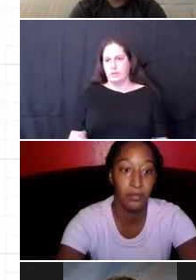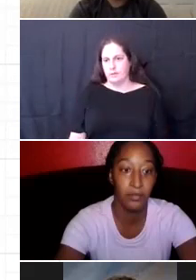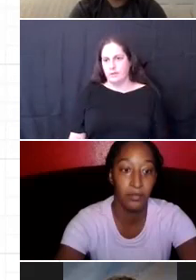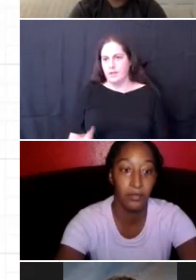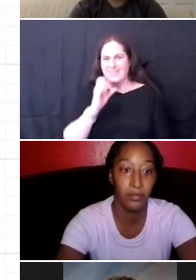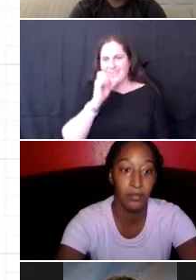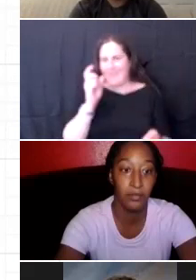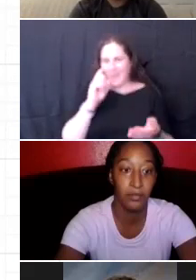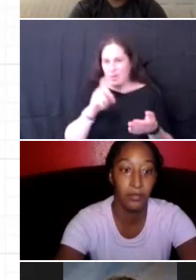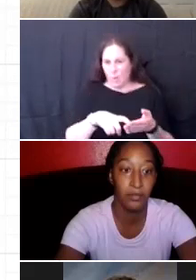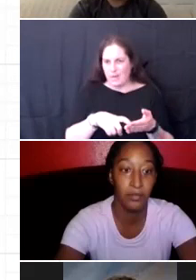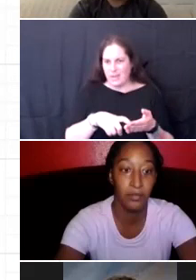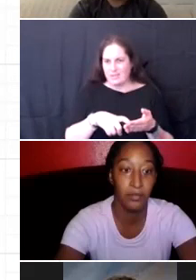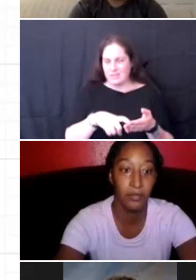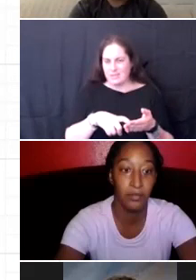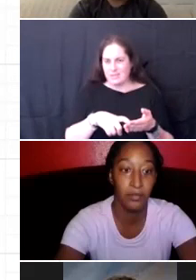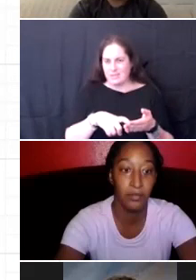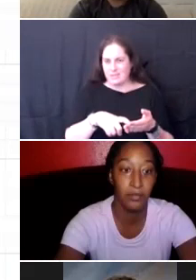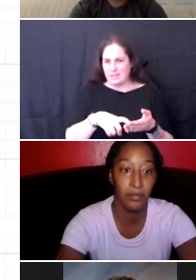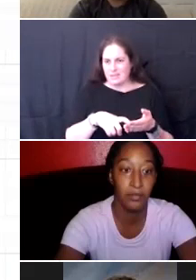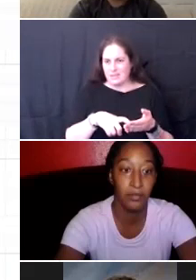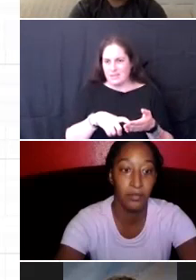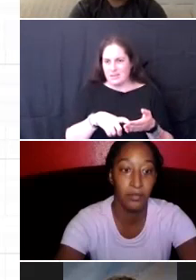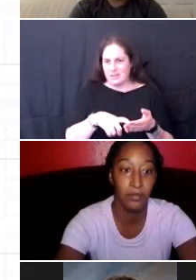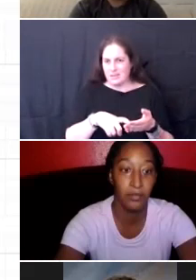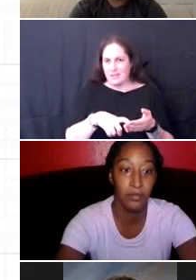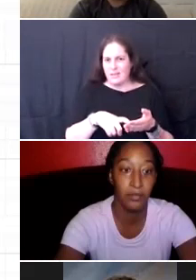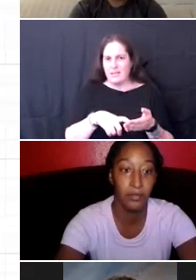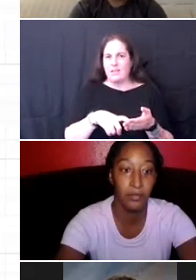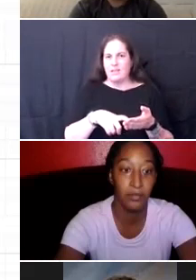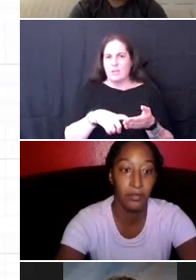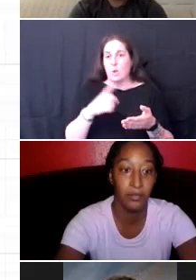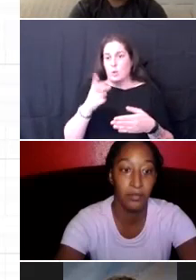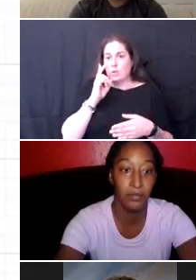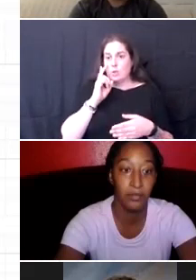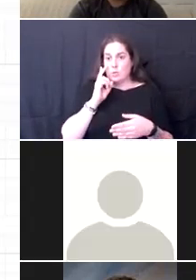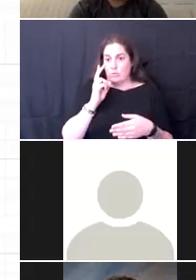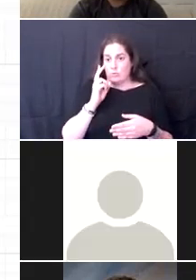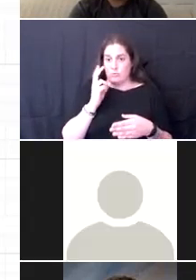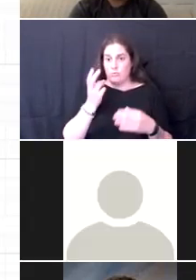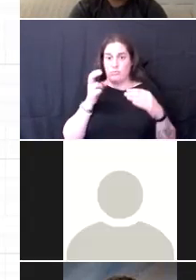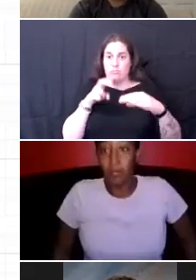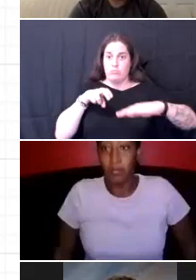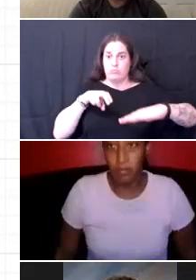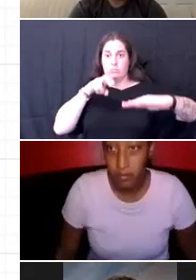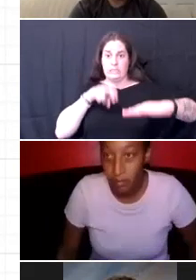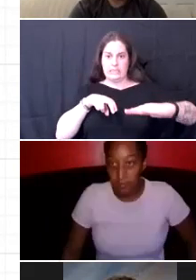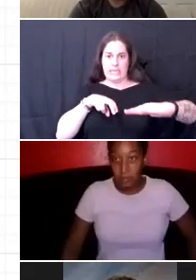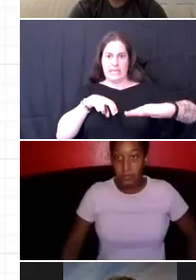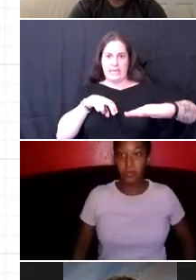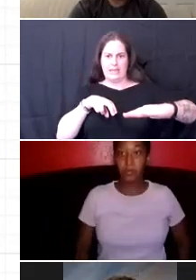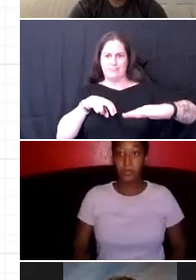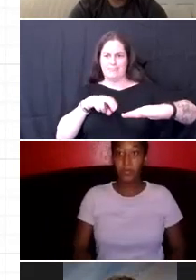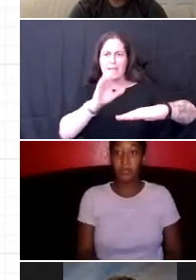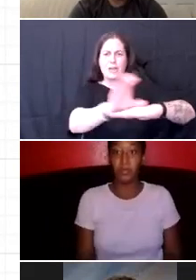So there's no chance that when you sit in front of your computer screen, it's going to be attracted to you and smack